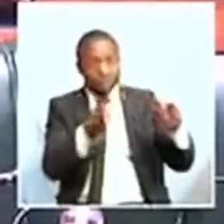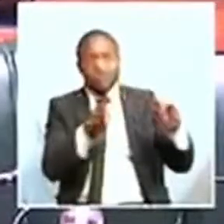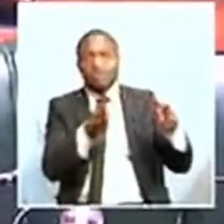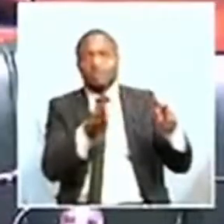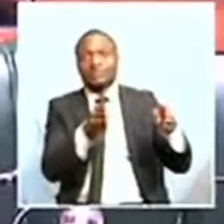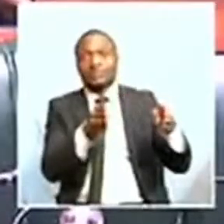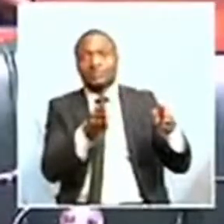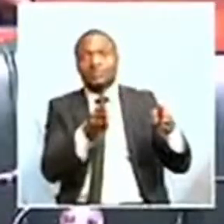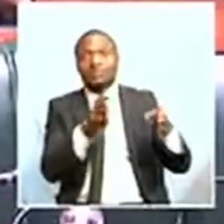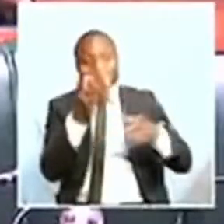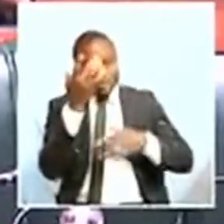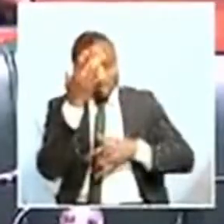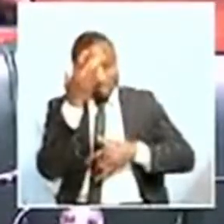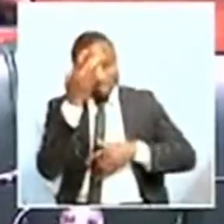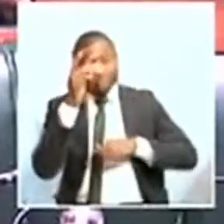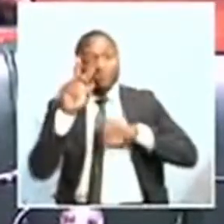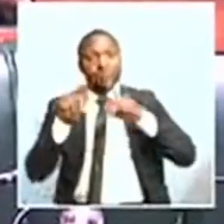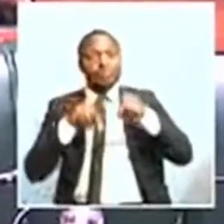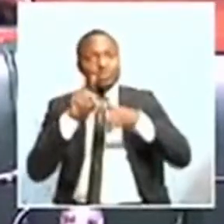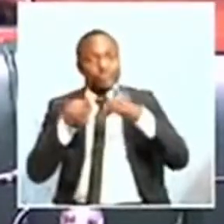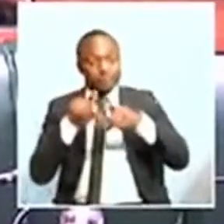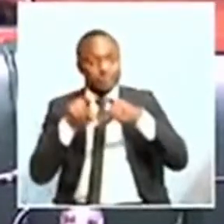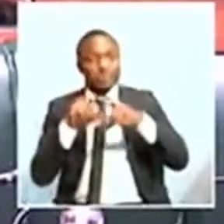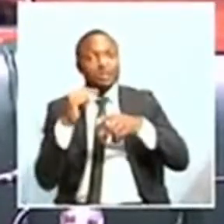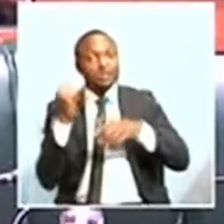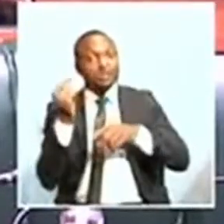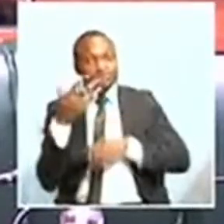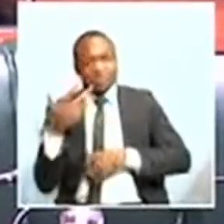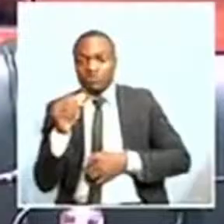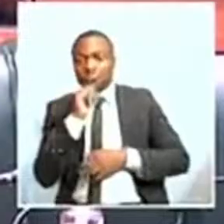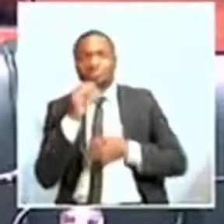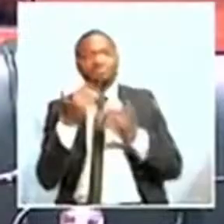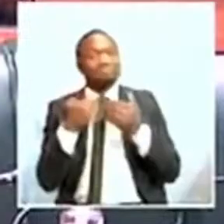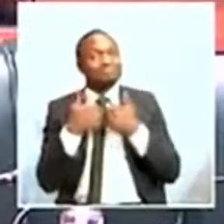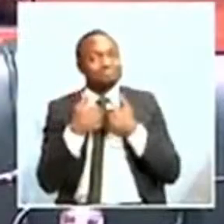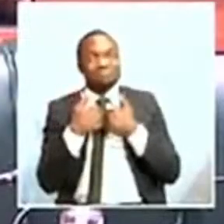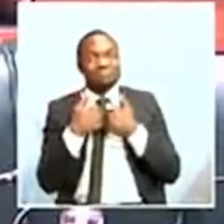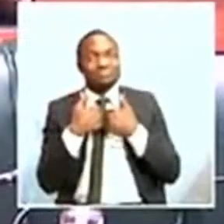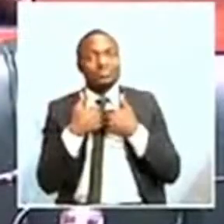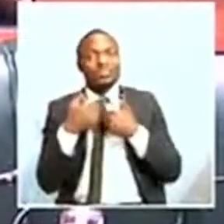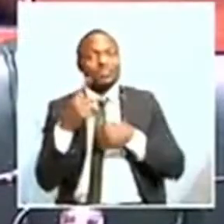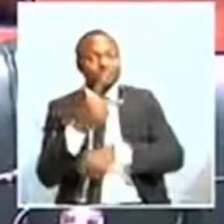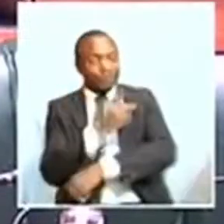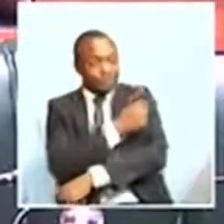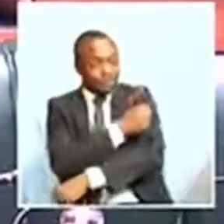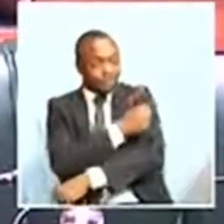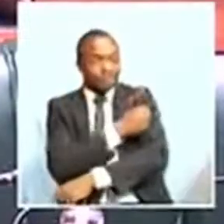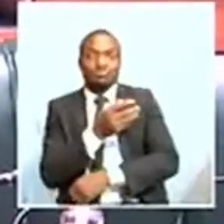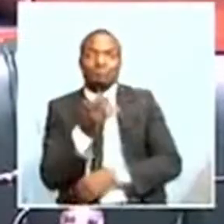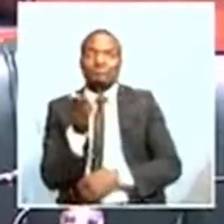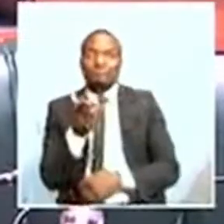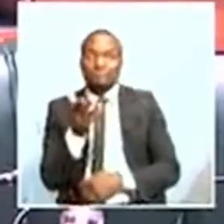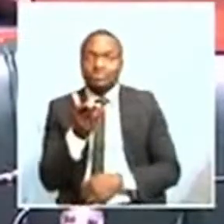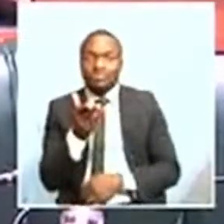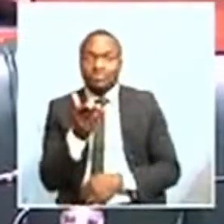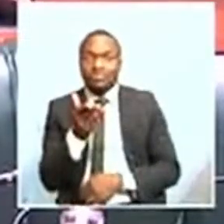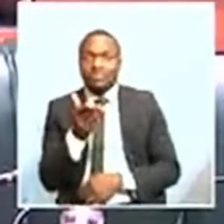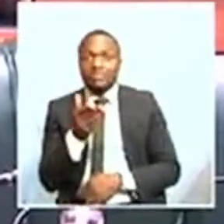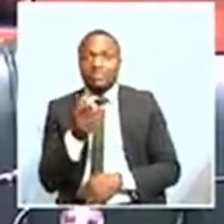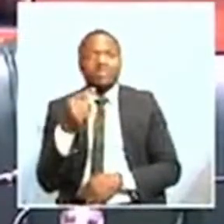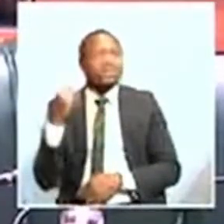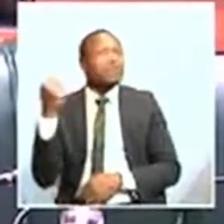our patients. The only thing which we don't have is the vaccine. The vaccine, the whole